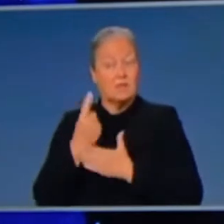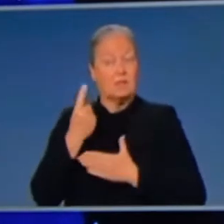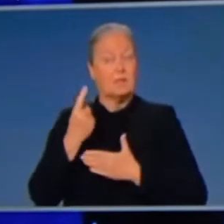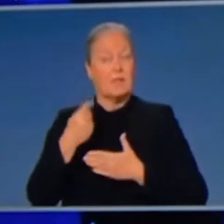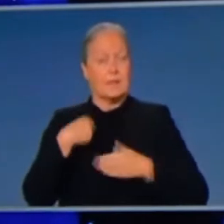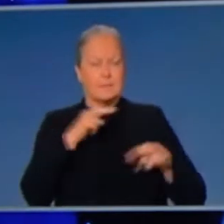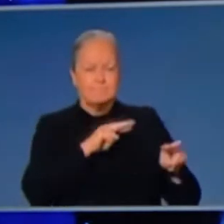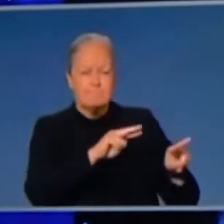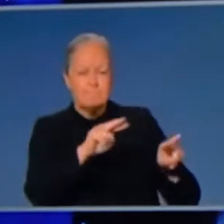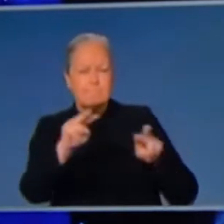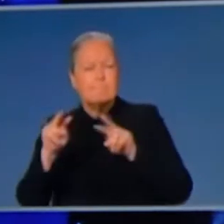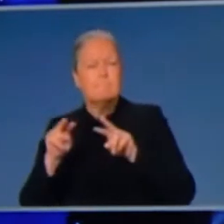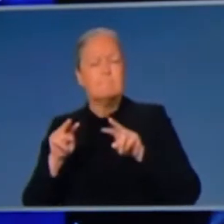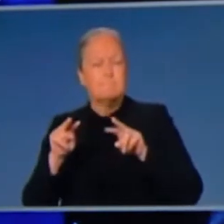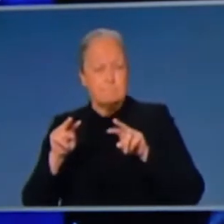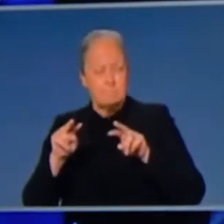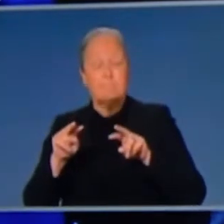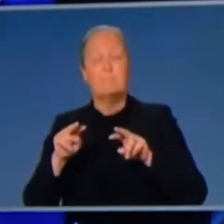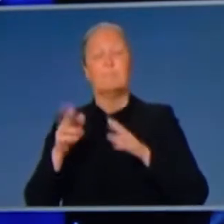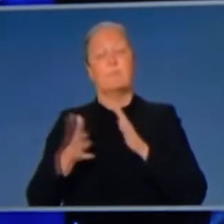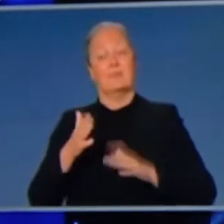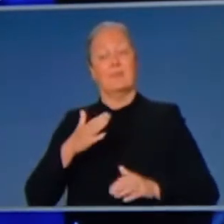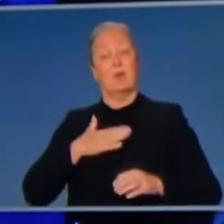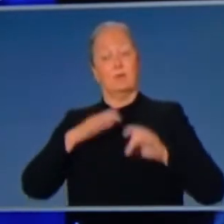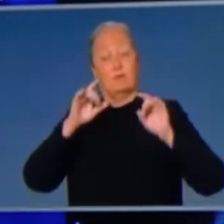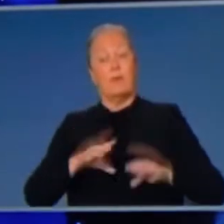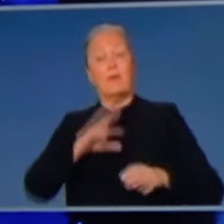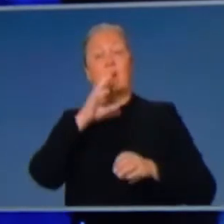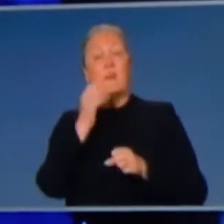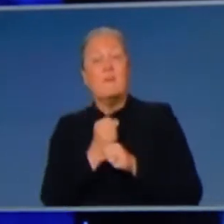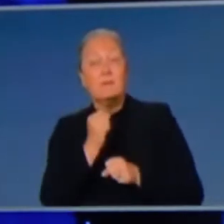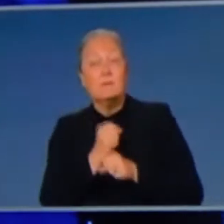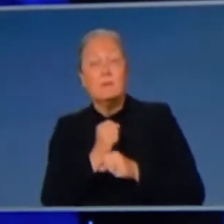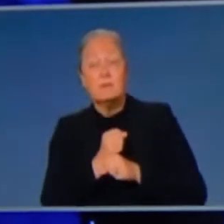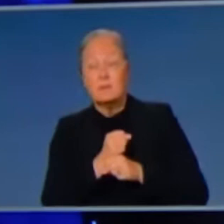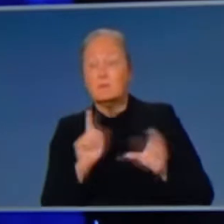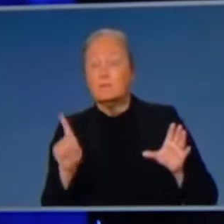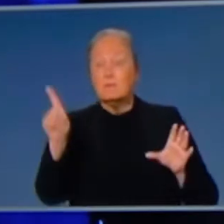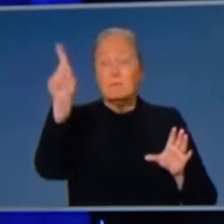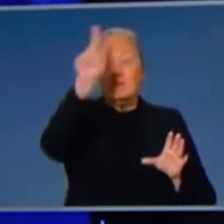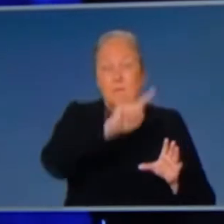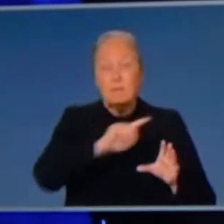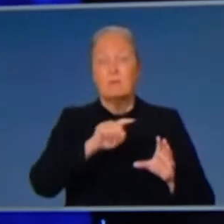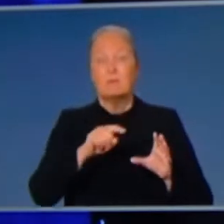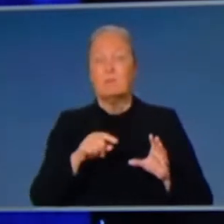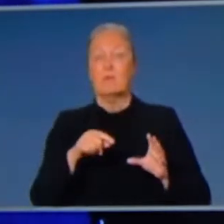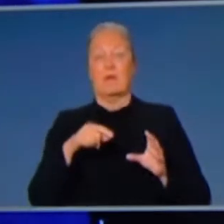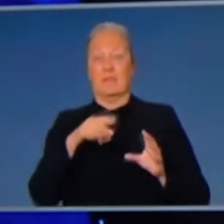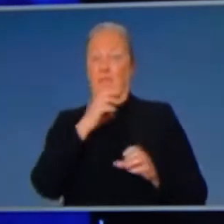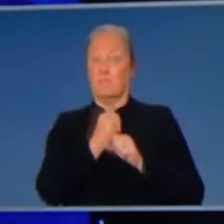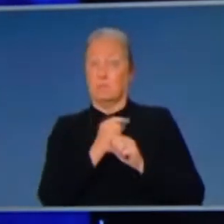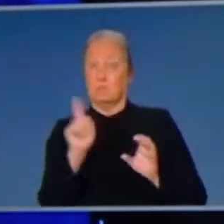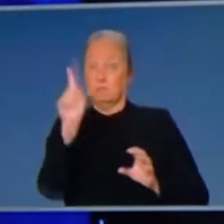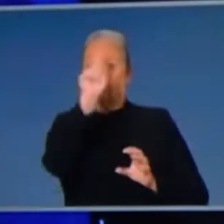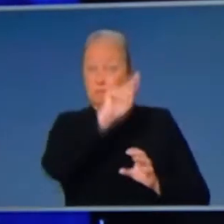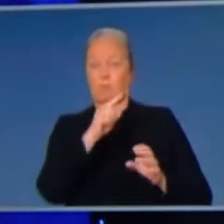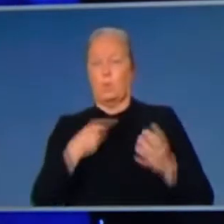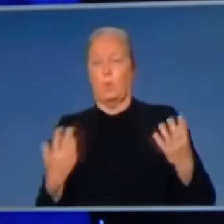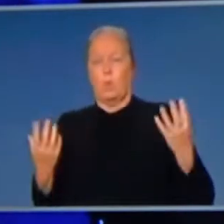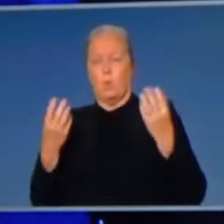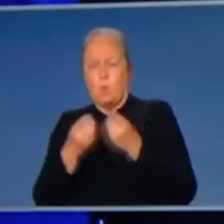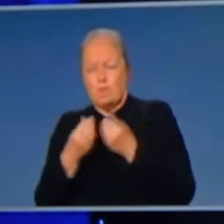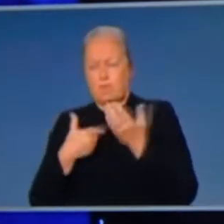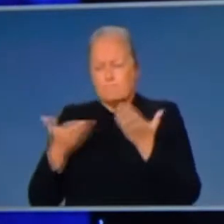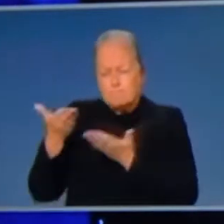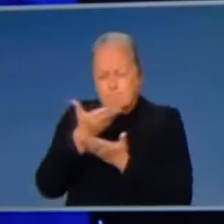opportunity as a national cabinet, individual governments across Australia, and of course at the federal level, to